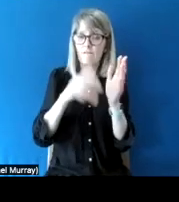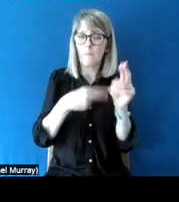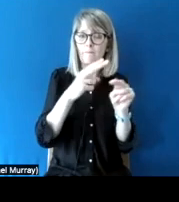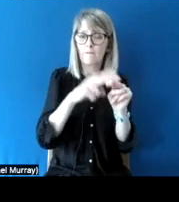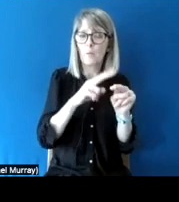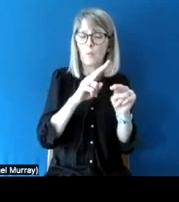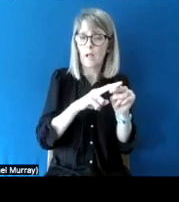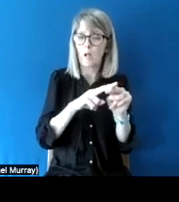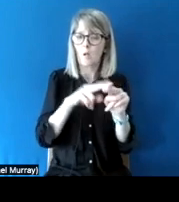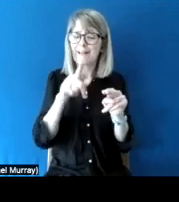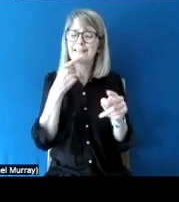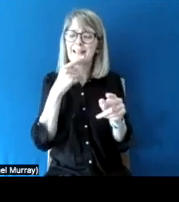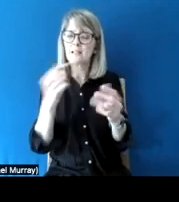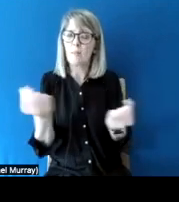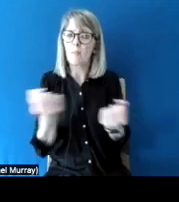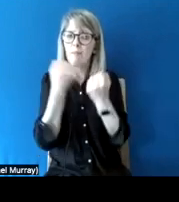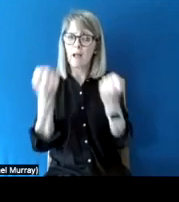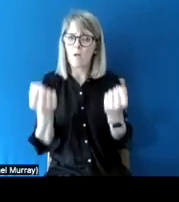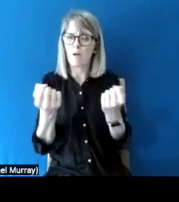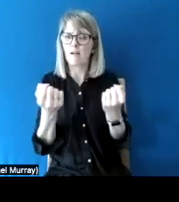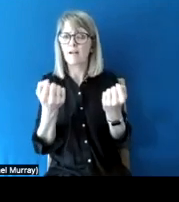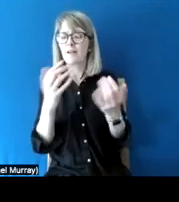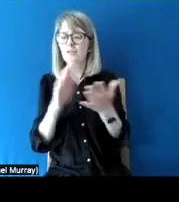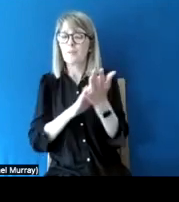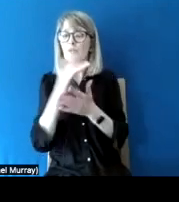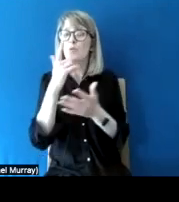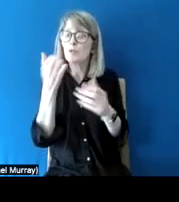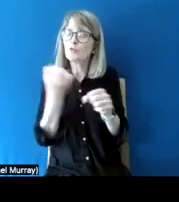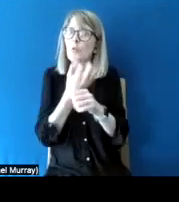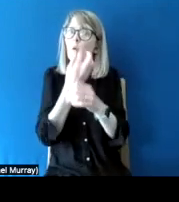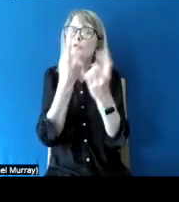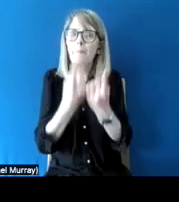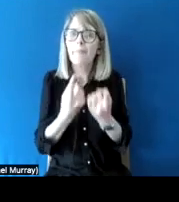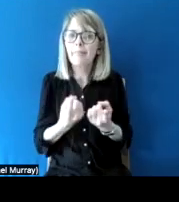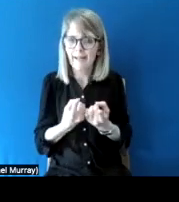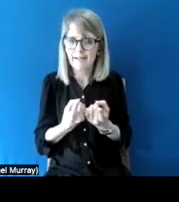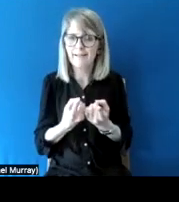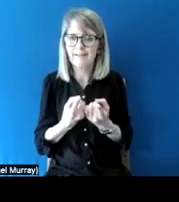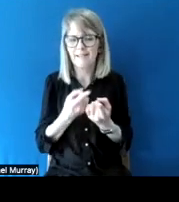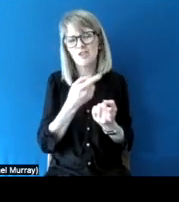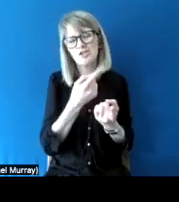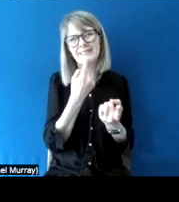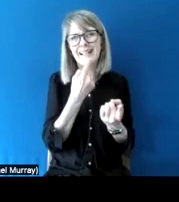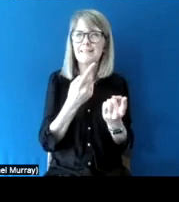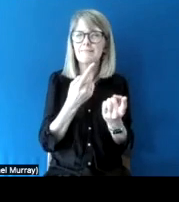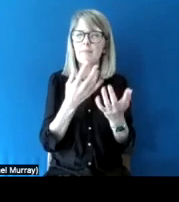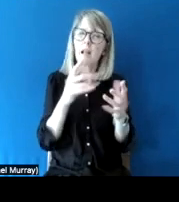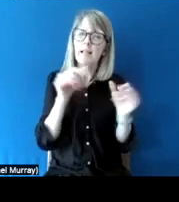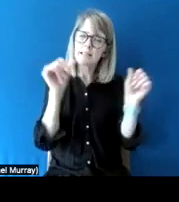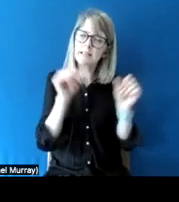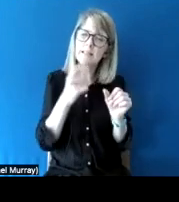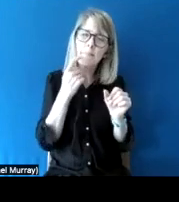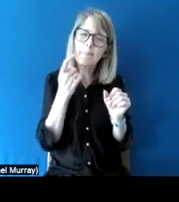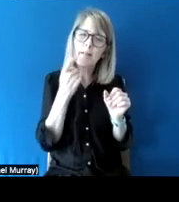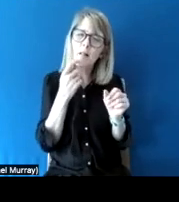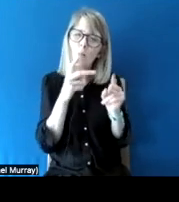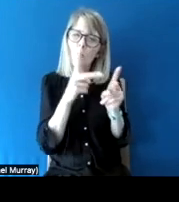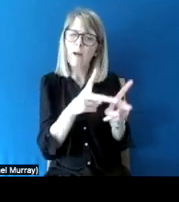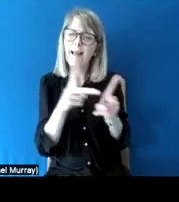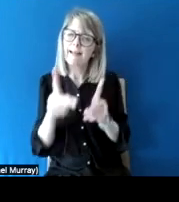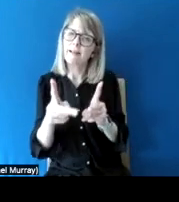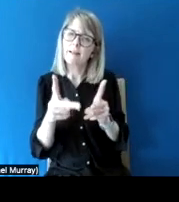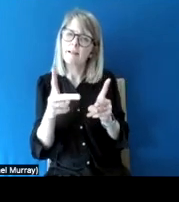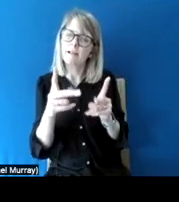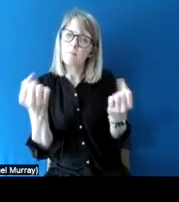is being able to do something. And in many ways, she kind of simplifies the understanding of power. And